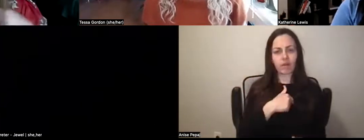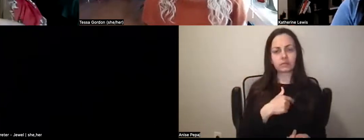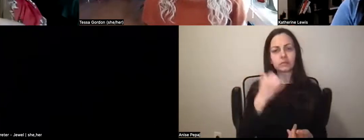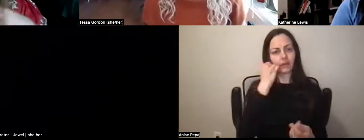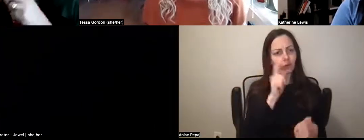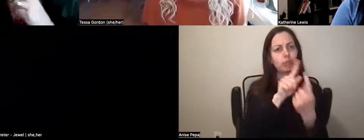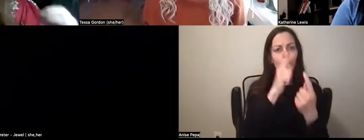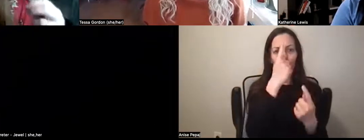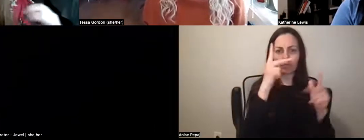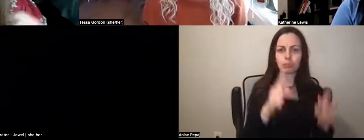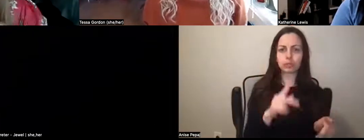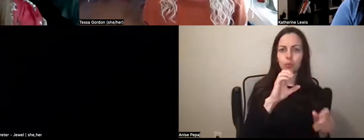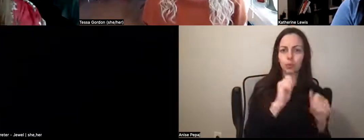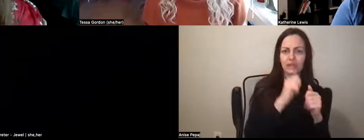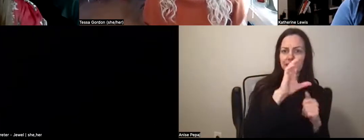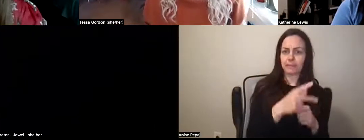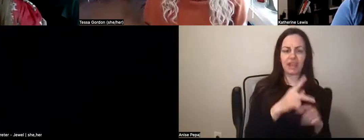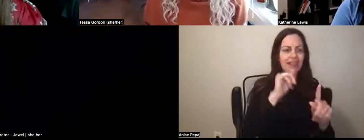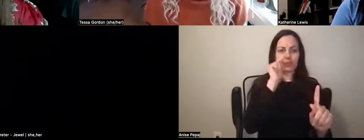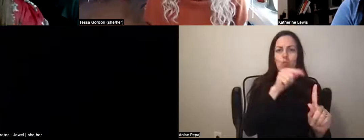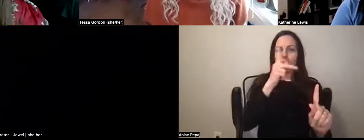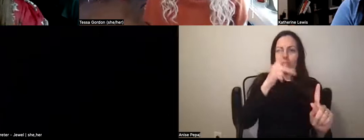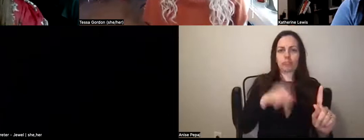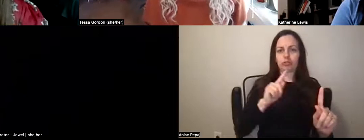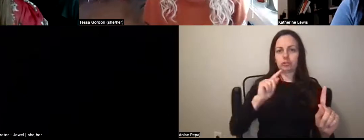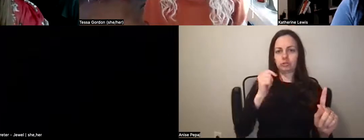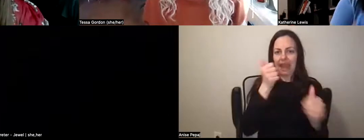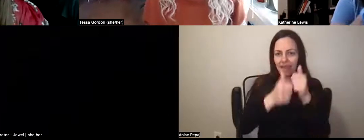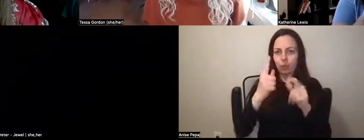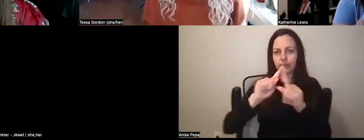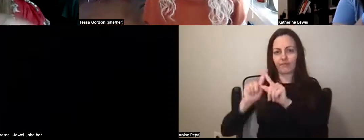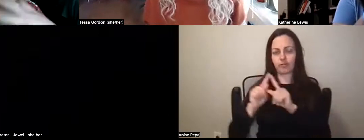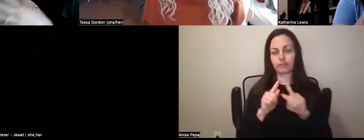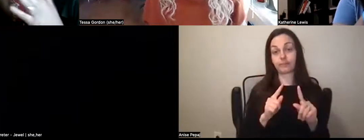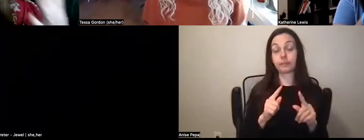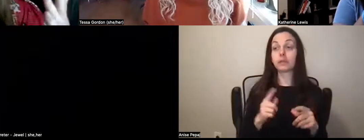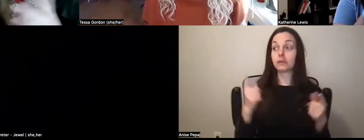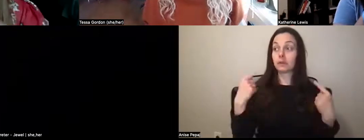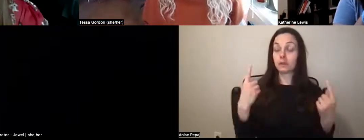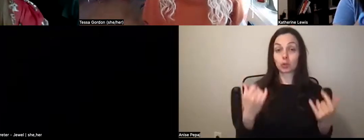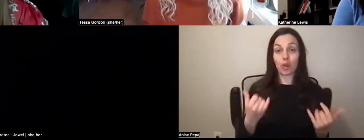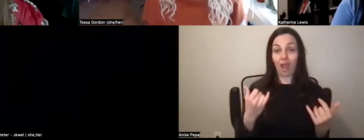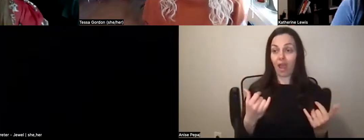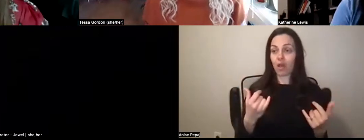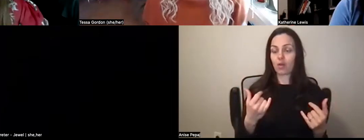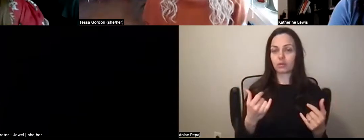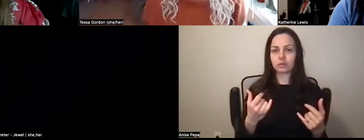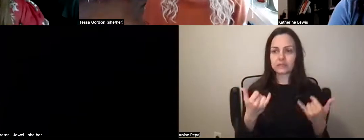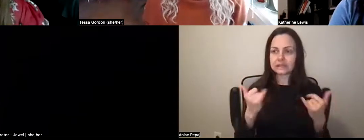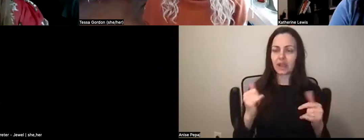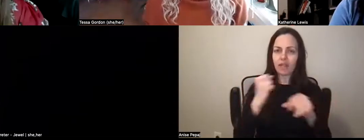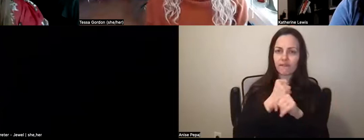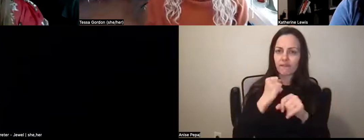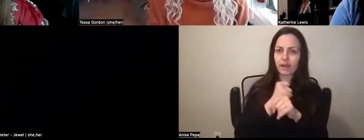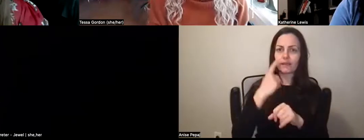with cerebral palsy, you've met one person with cerebral palsy. And so to this day, I've still had to fight to get things like physical